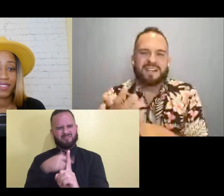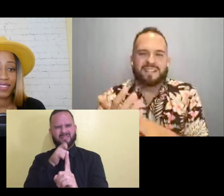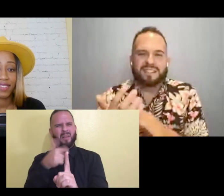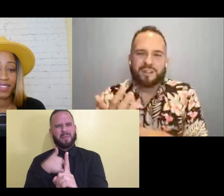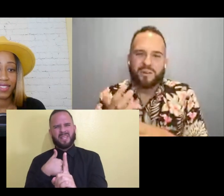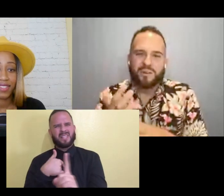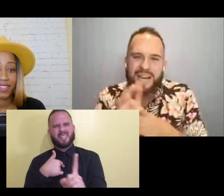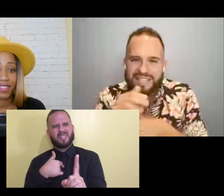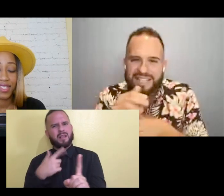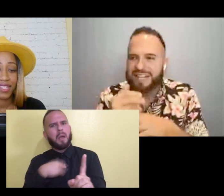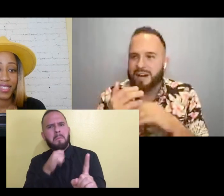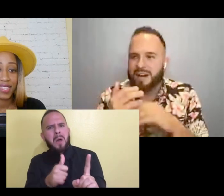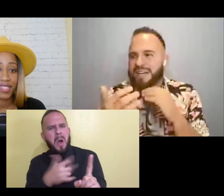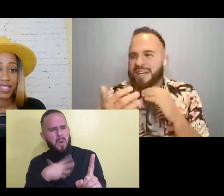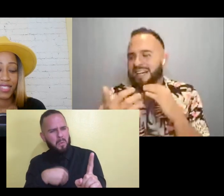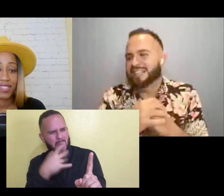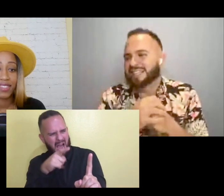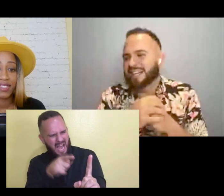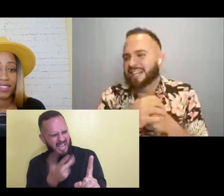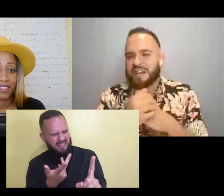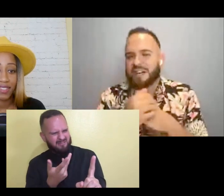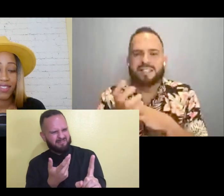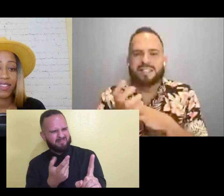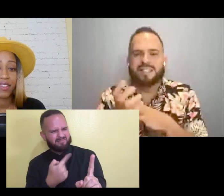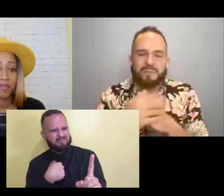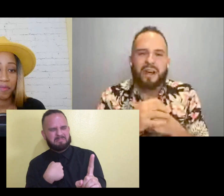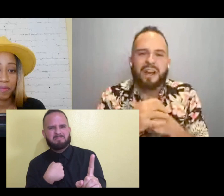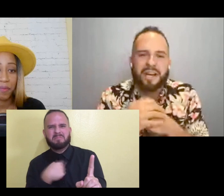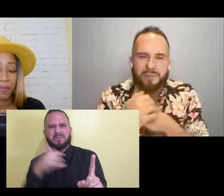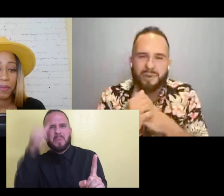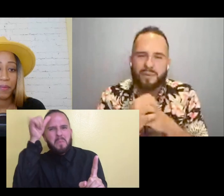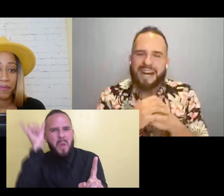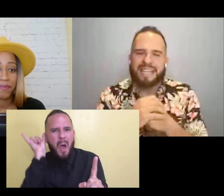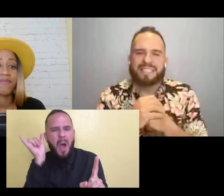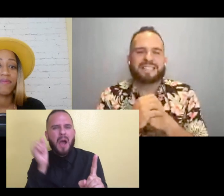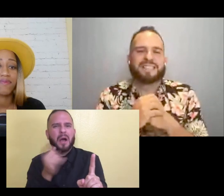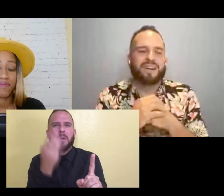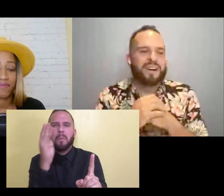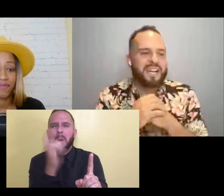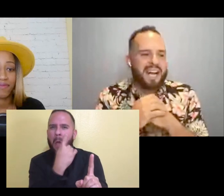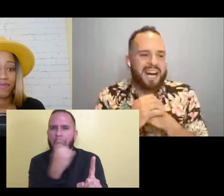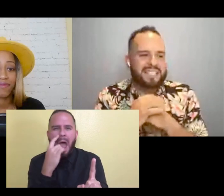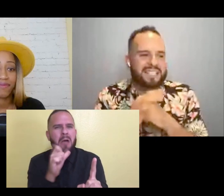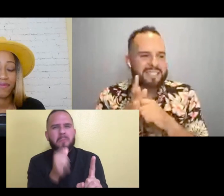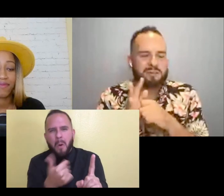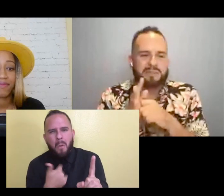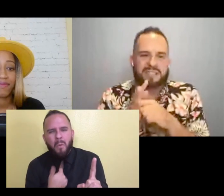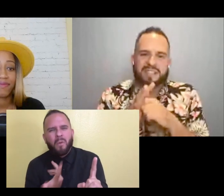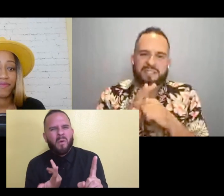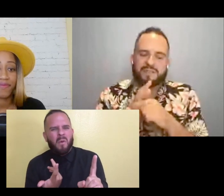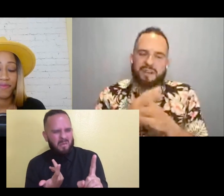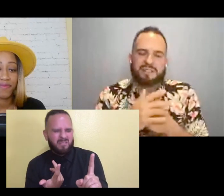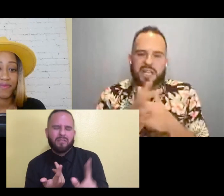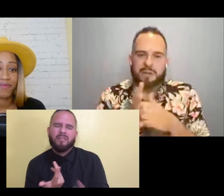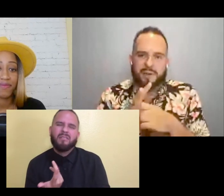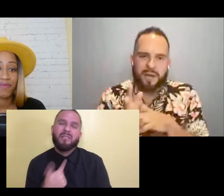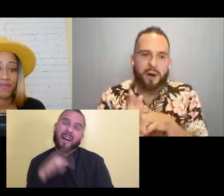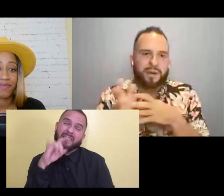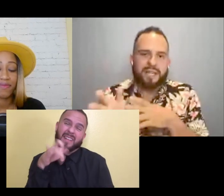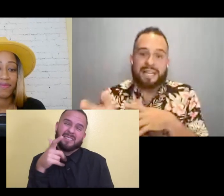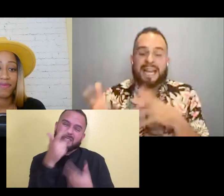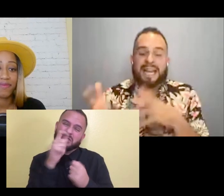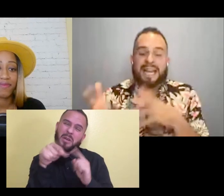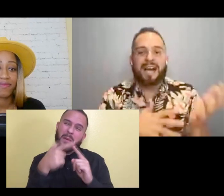I'm not, white. I'm not, I don't got the blonde hair, blue eyes. And so I think that's something that's very interesting about